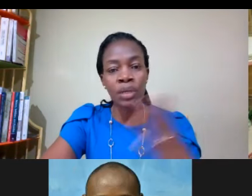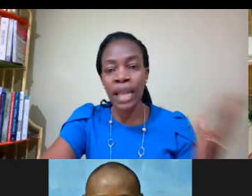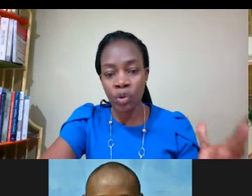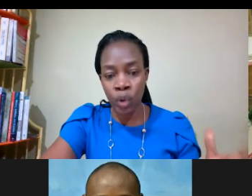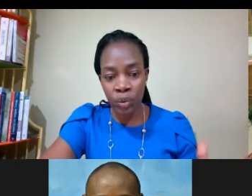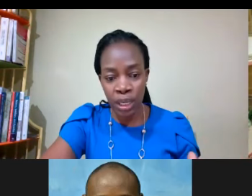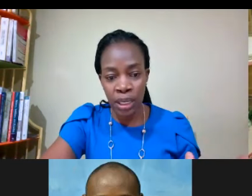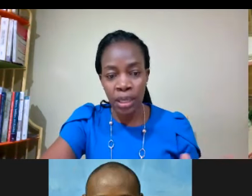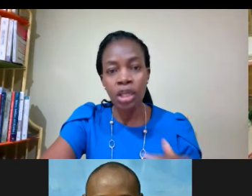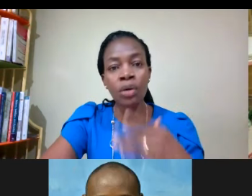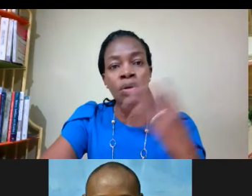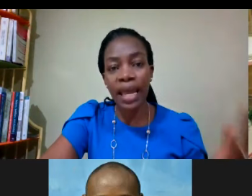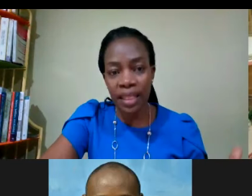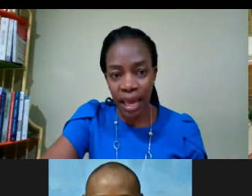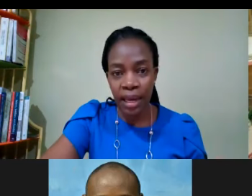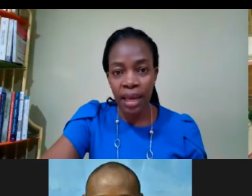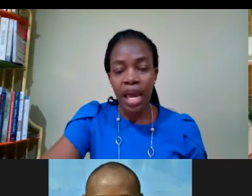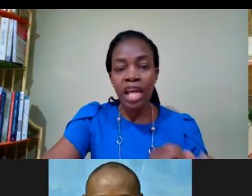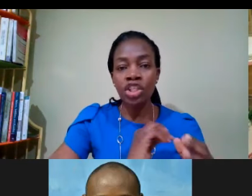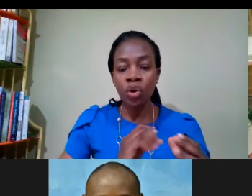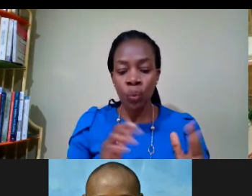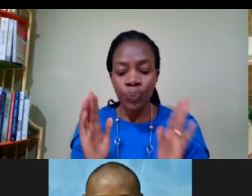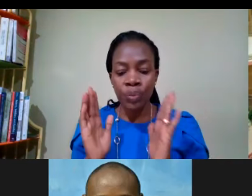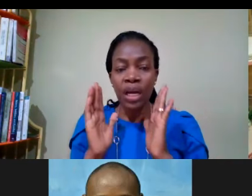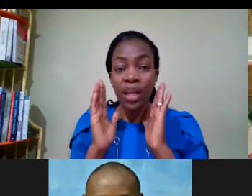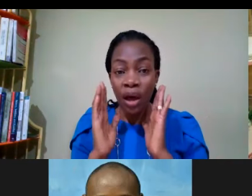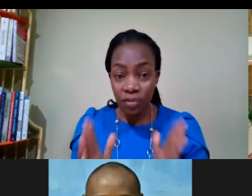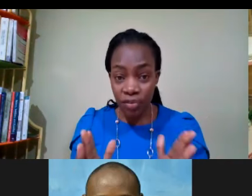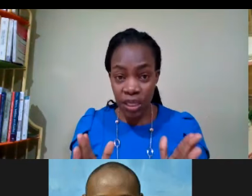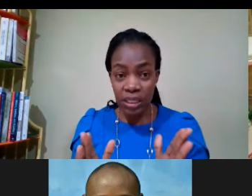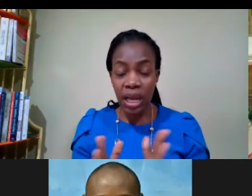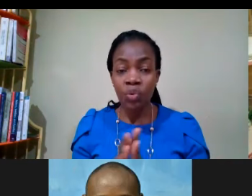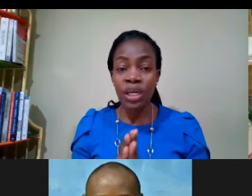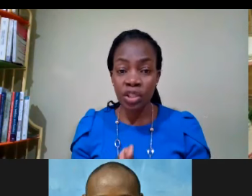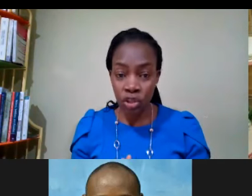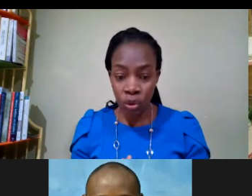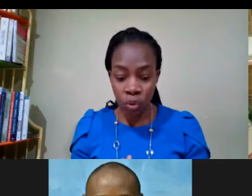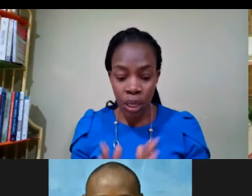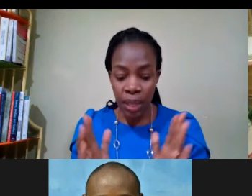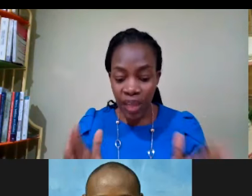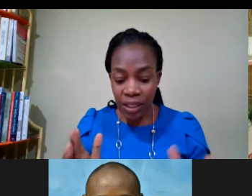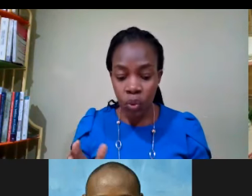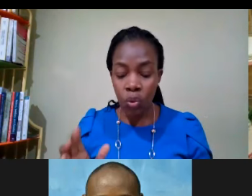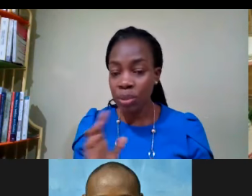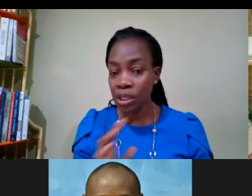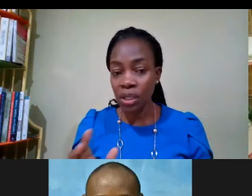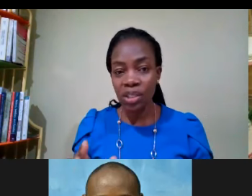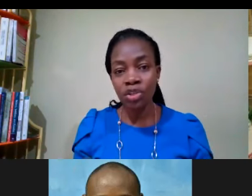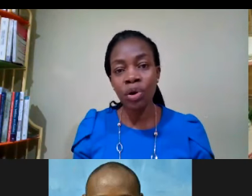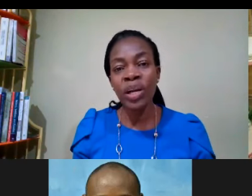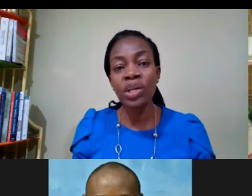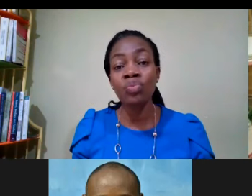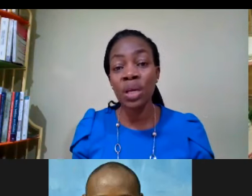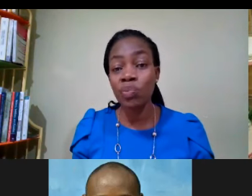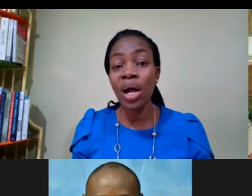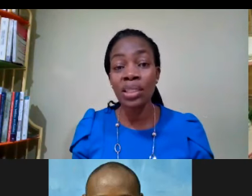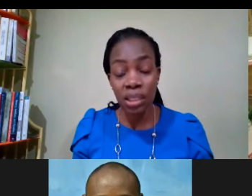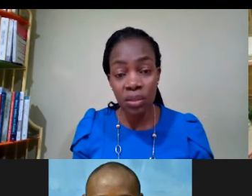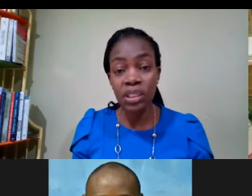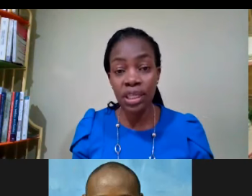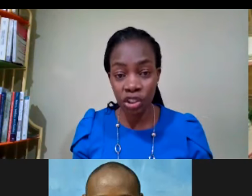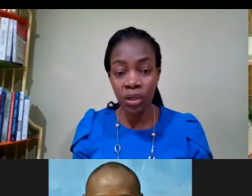friends don't like when we, you know, like that. And so a lot of things that we need to know. And that's what we'll be discussing tomorrow. And it'll be